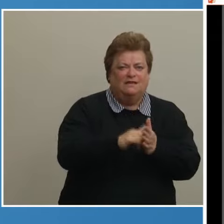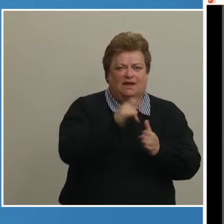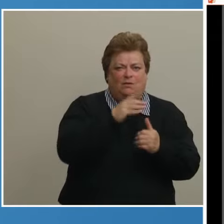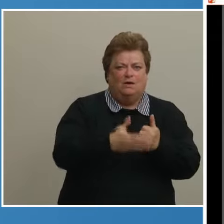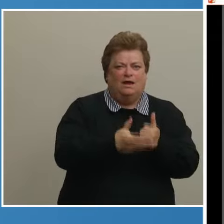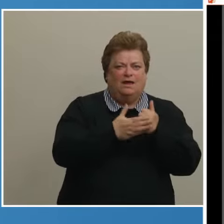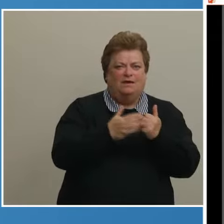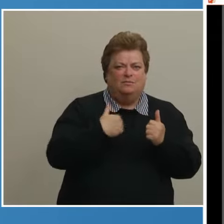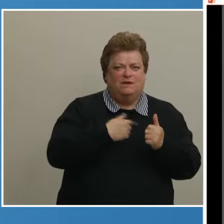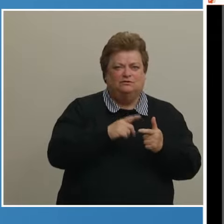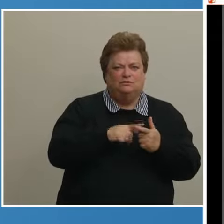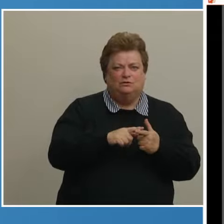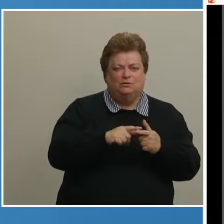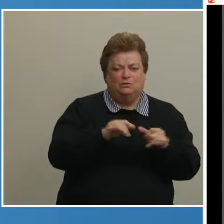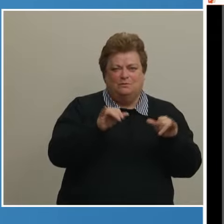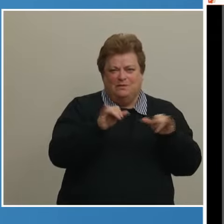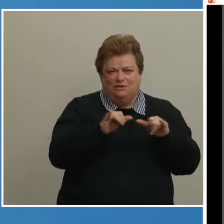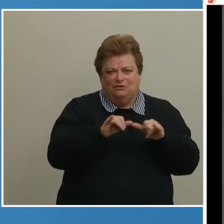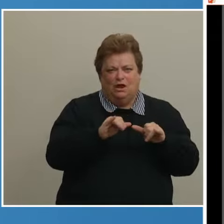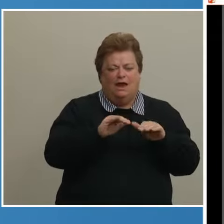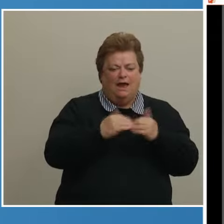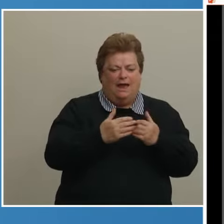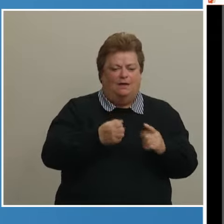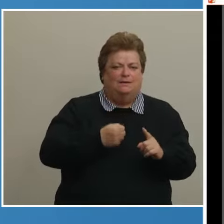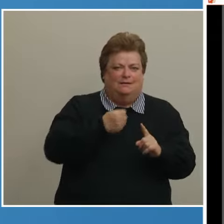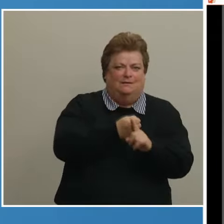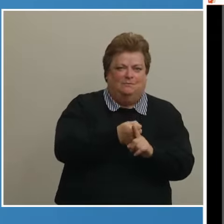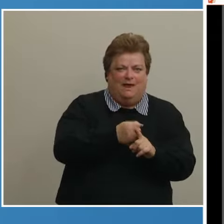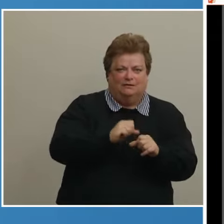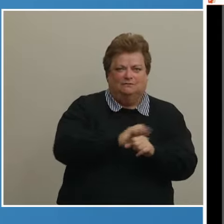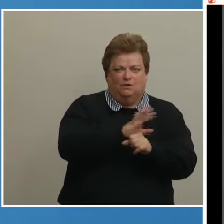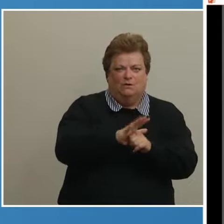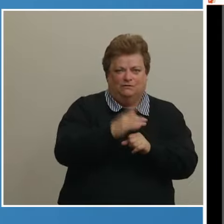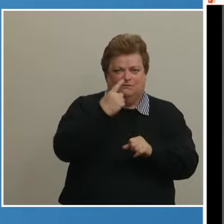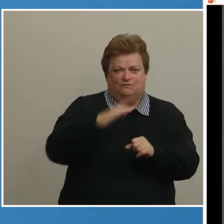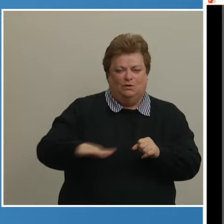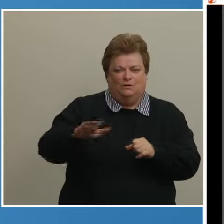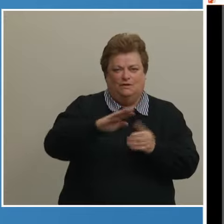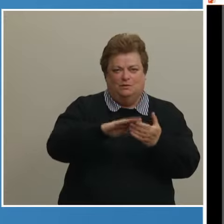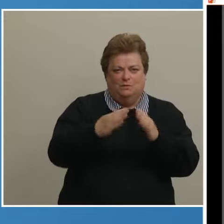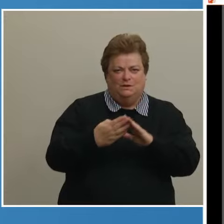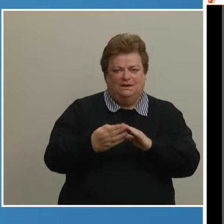measure the public health impact of COVID-19 into the future. The chart